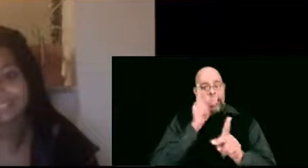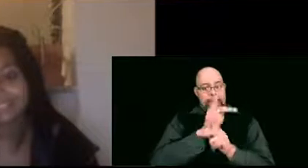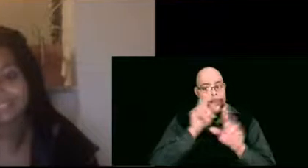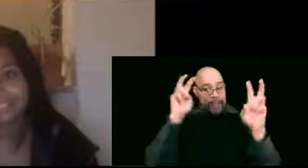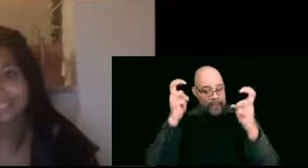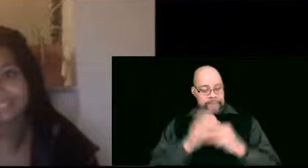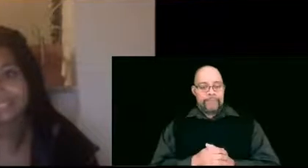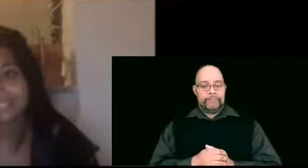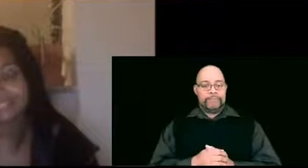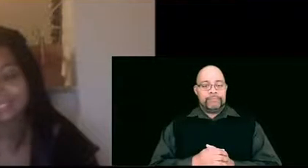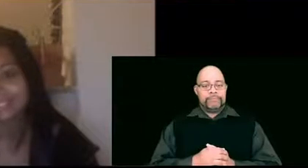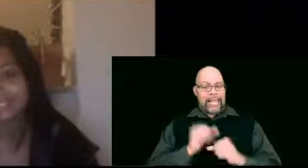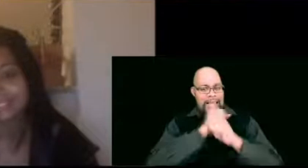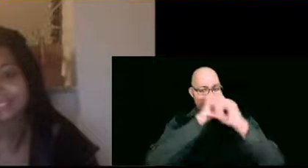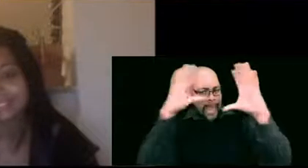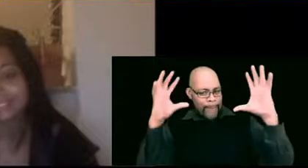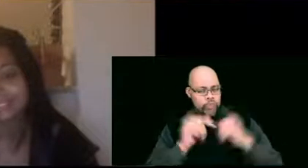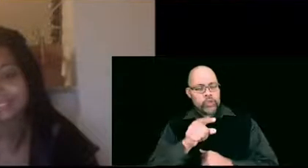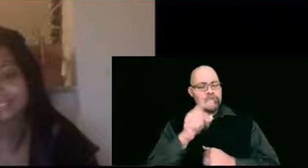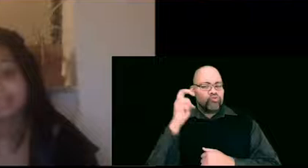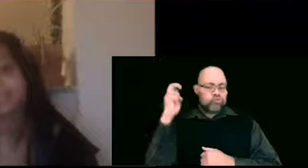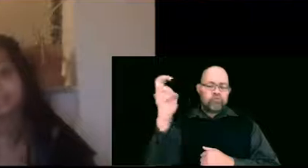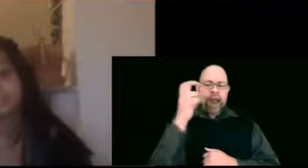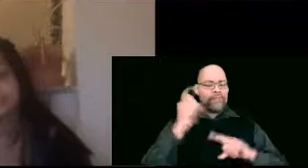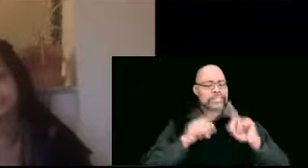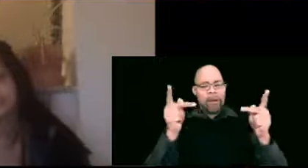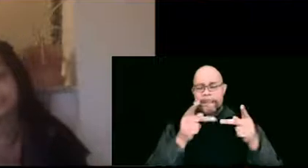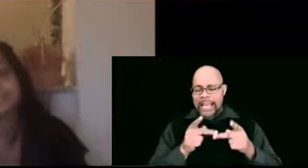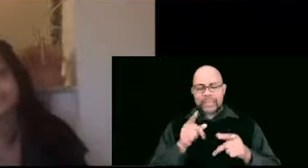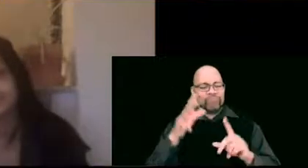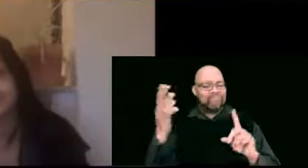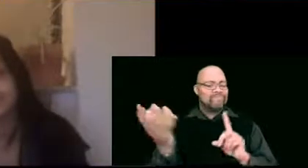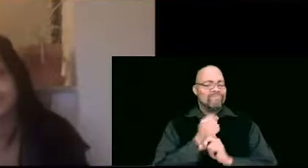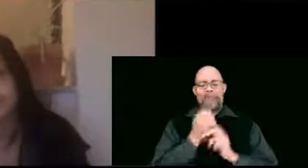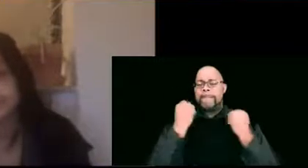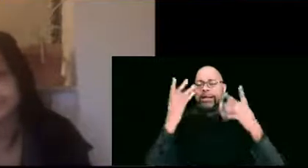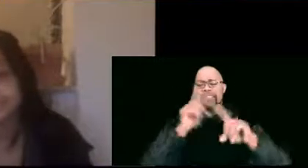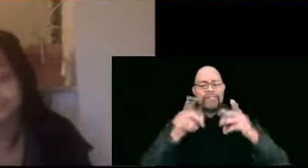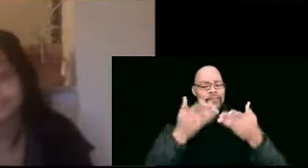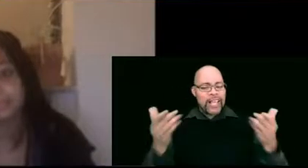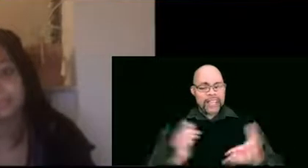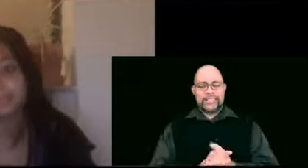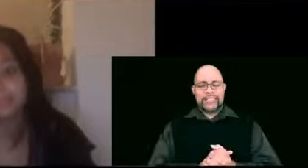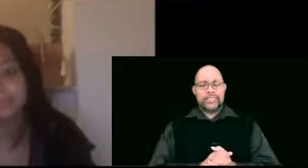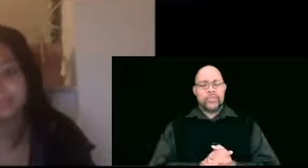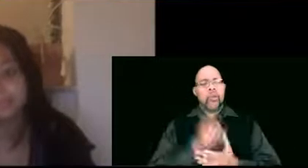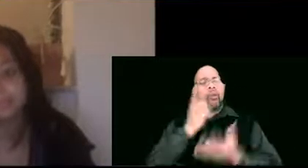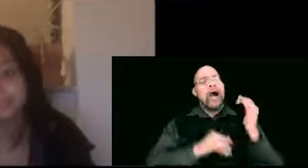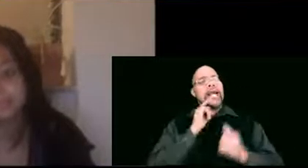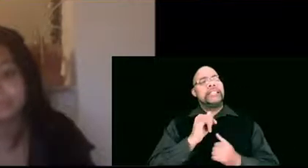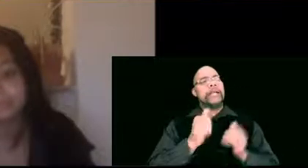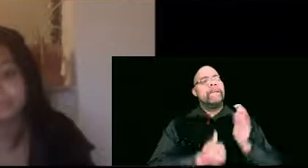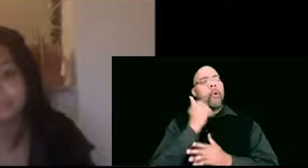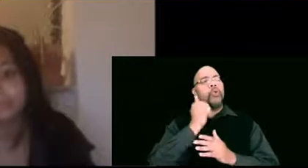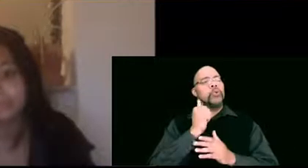also kind of staying on the theme of imagery. You've traveled to a lot of places, you've captured a lot of things.